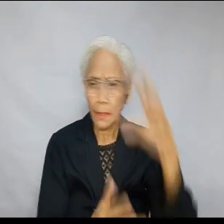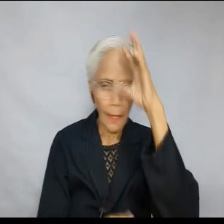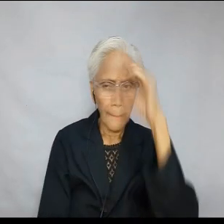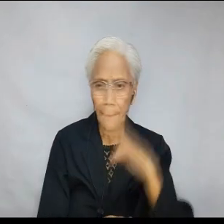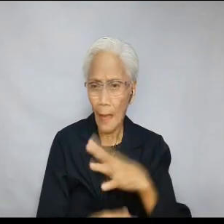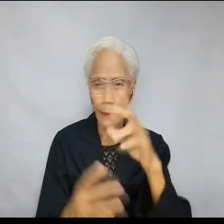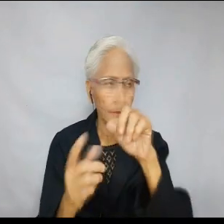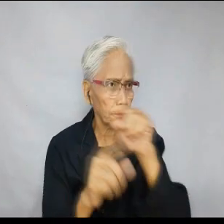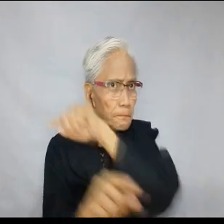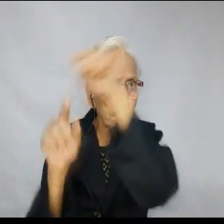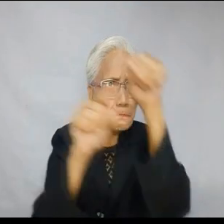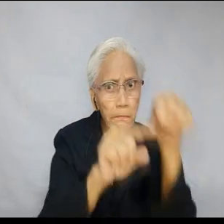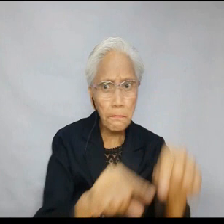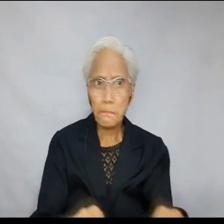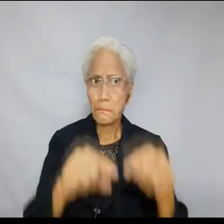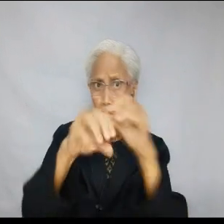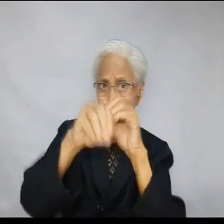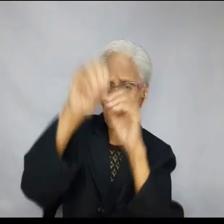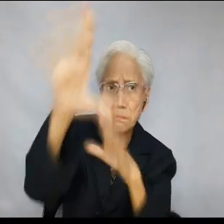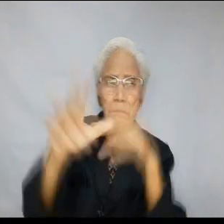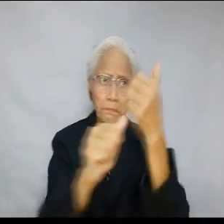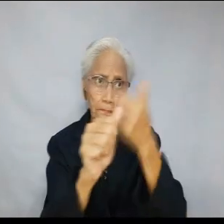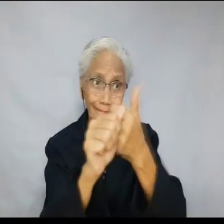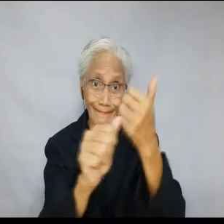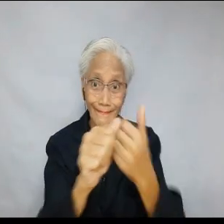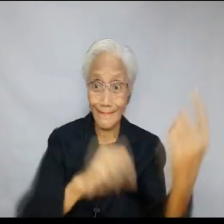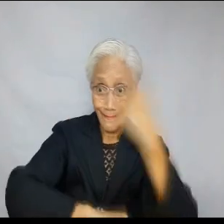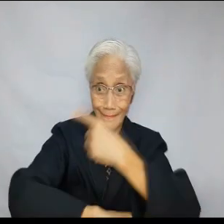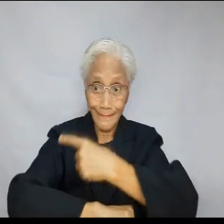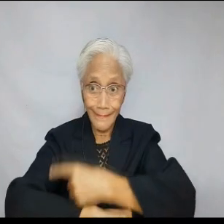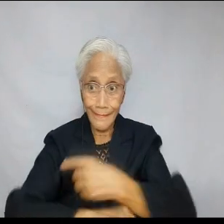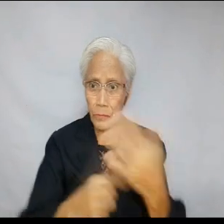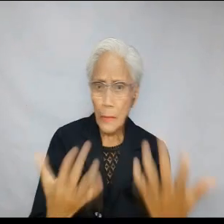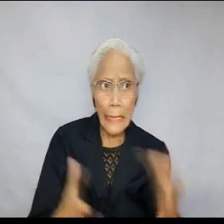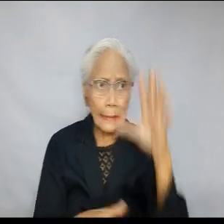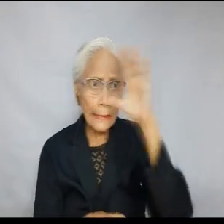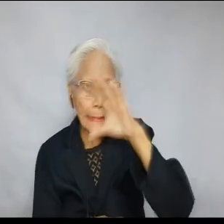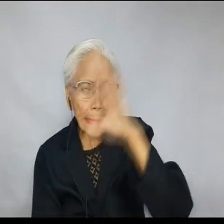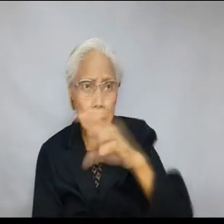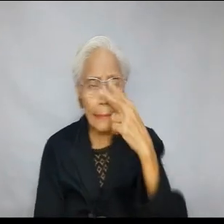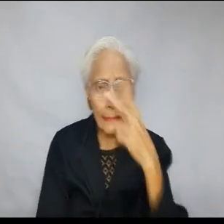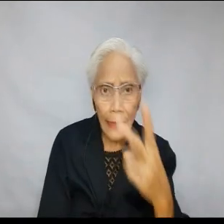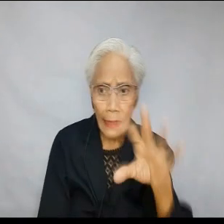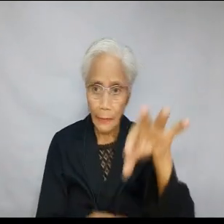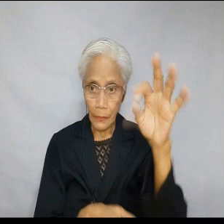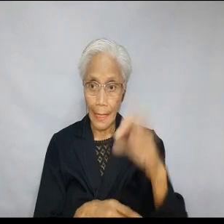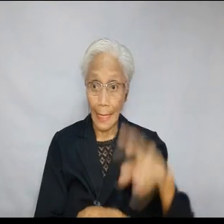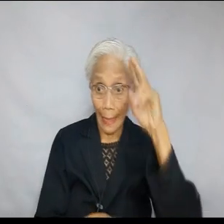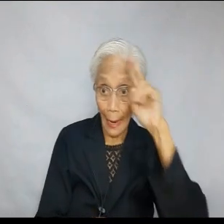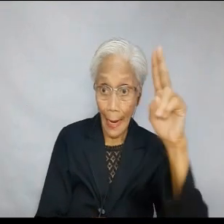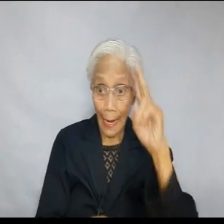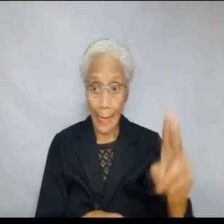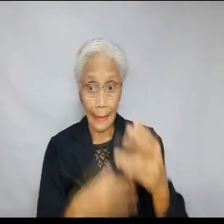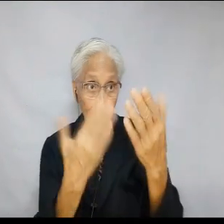with a very special guy. He comes to walk around these cliffs every single day, and you'll cry when you find